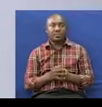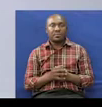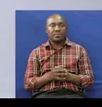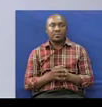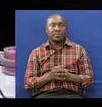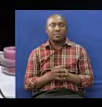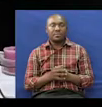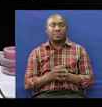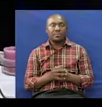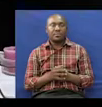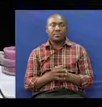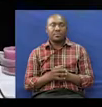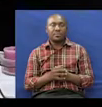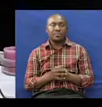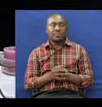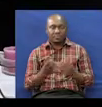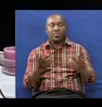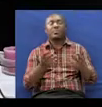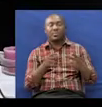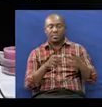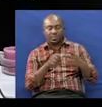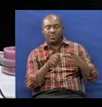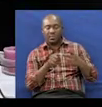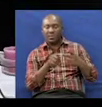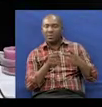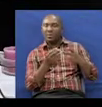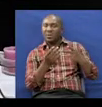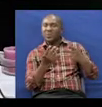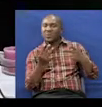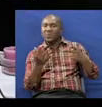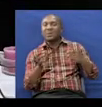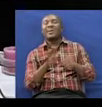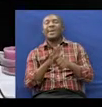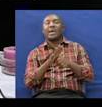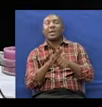Artificial sources of heat. We have many kinds of artificial sources of heat.